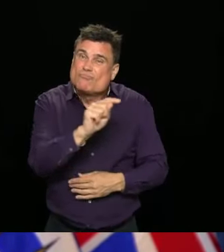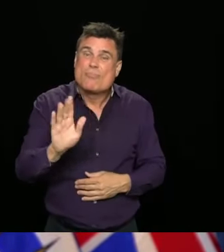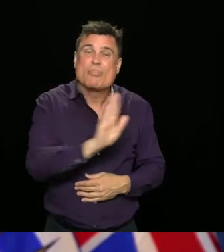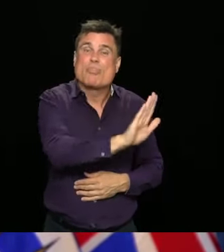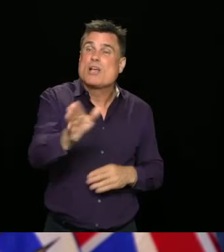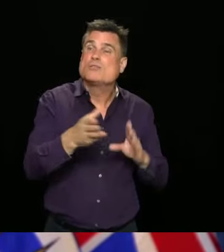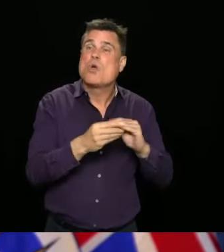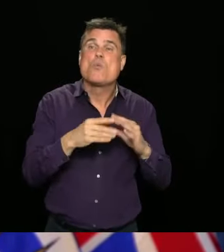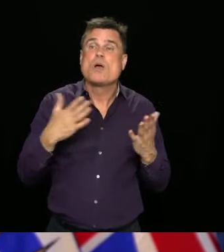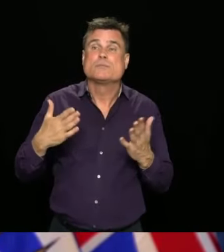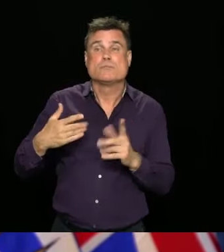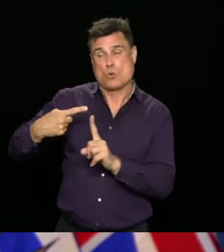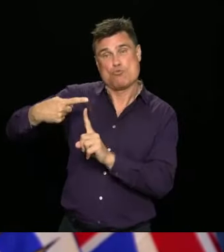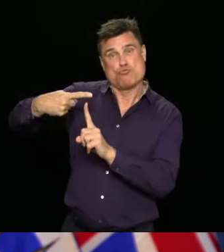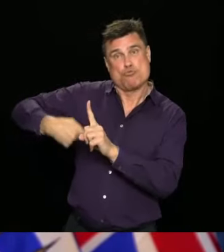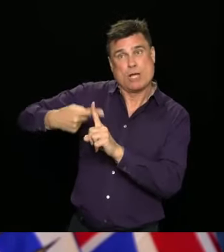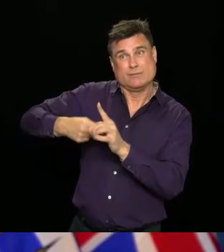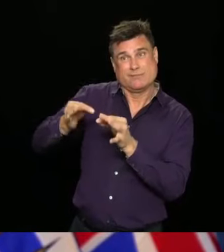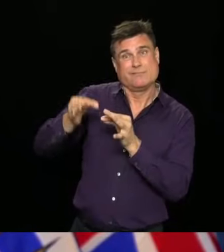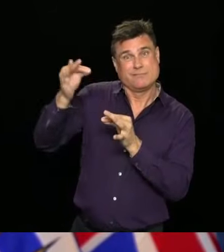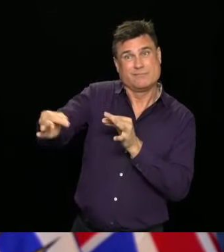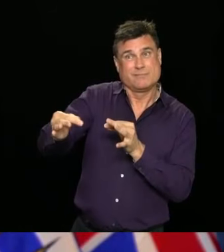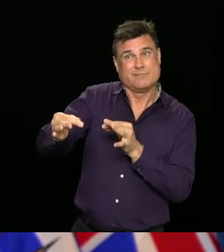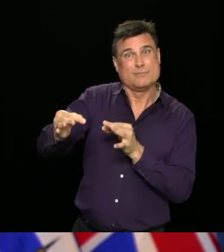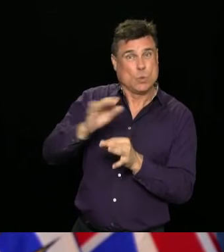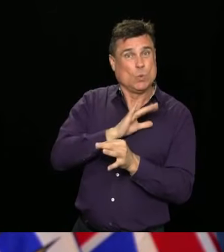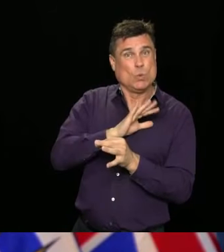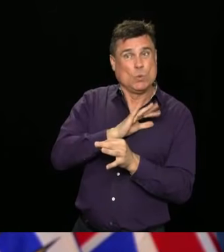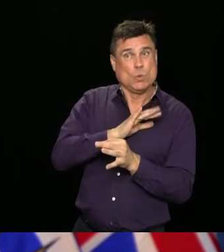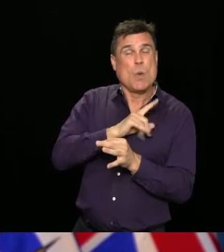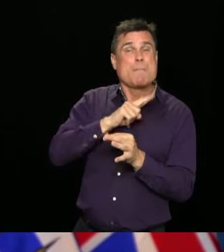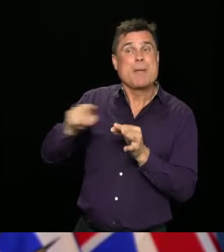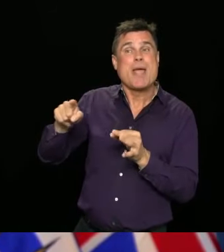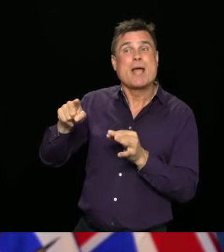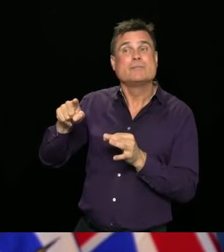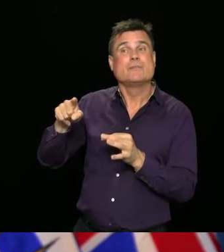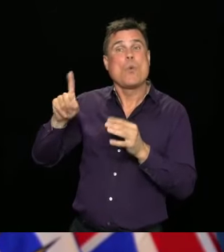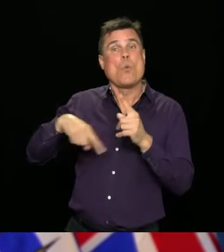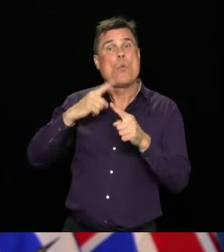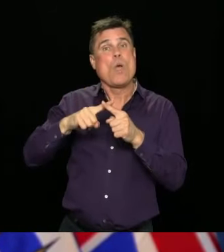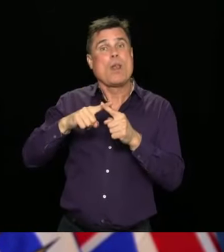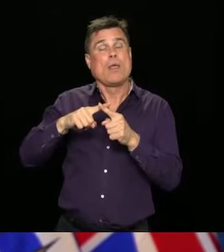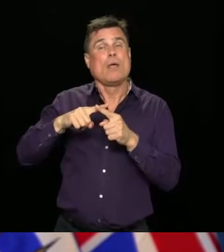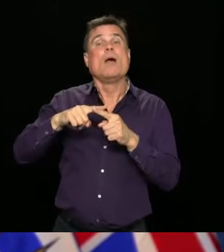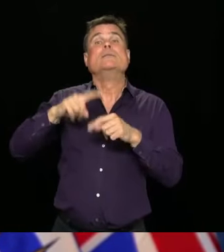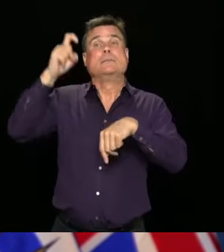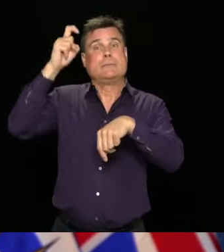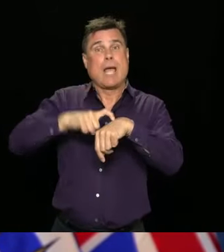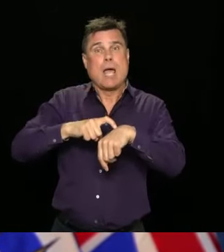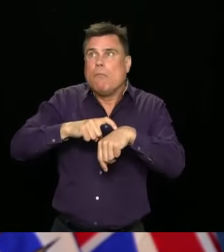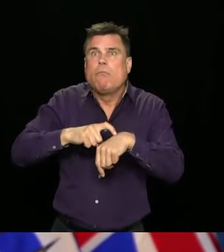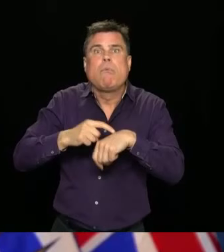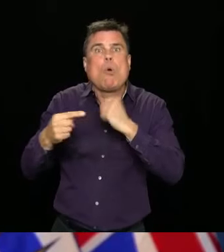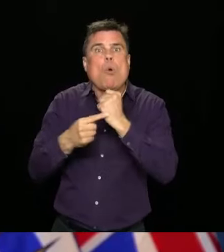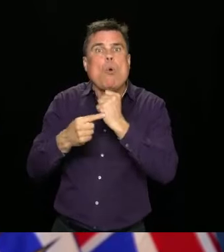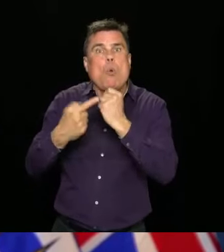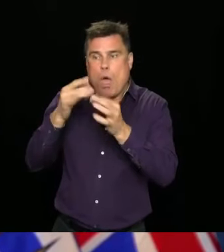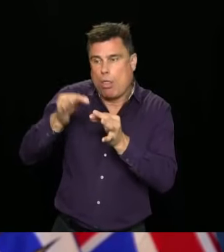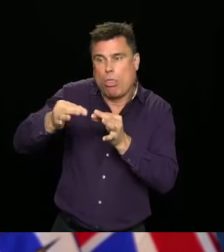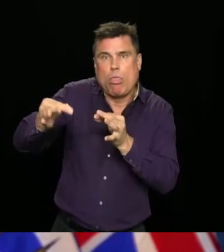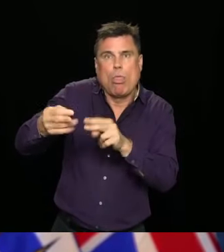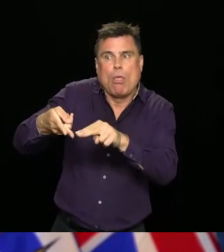getting on their rent and on taxes are helpful now, but eventually they're going to come due in full, and there's this fear that a